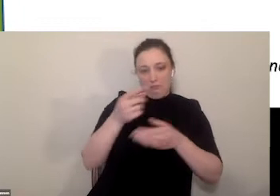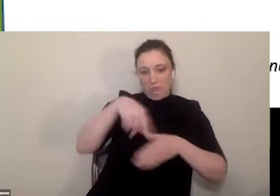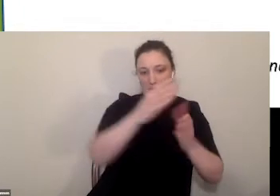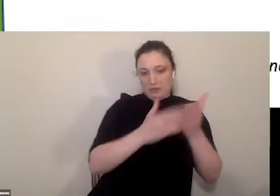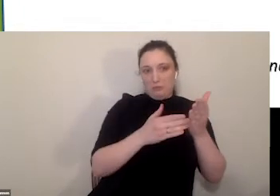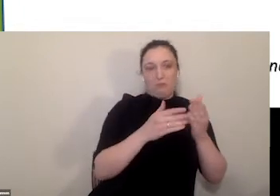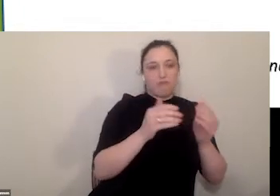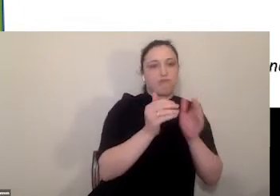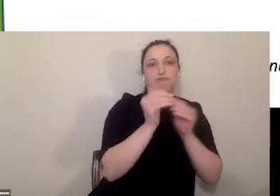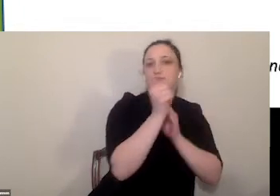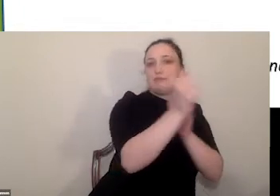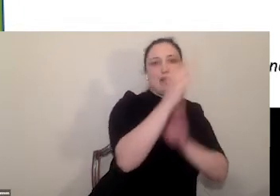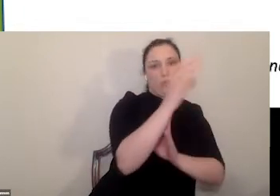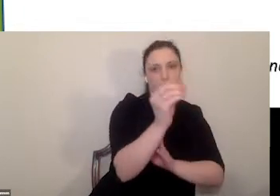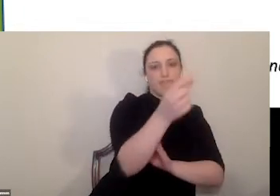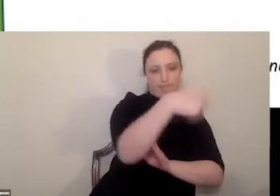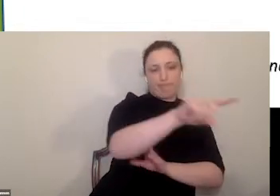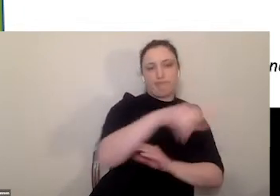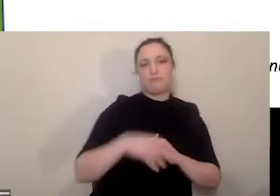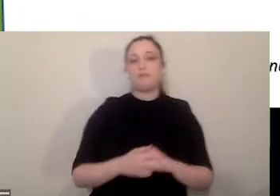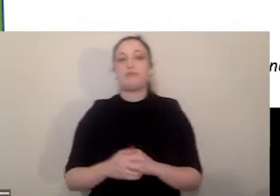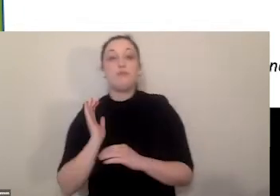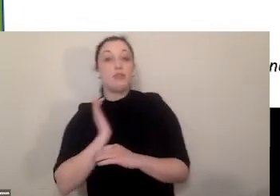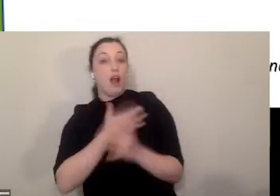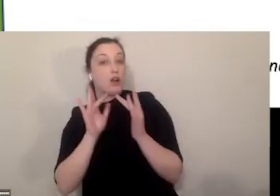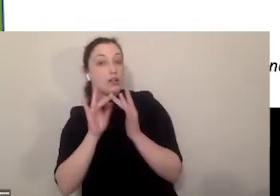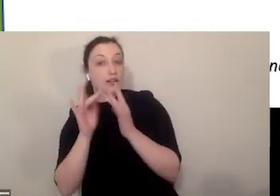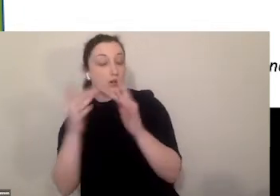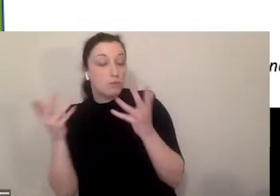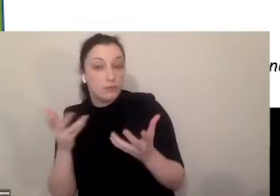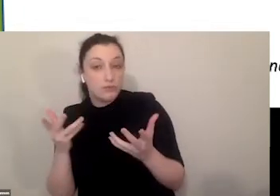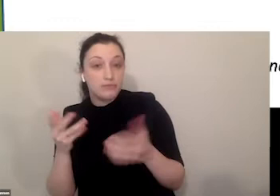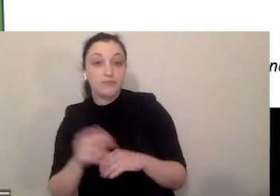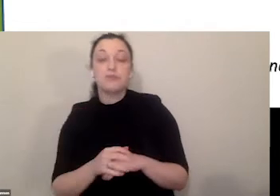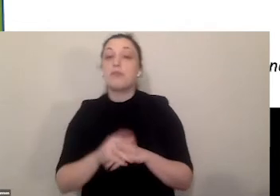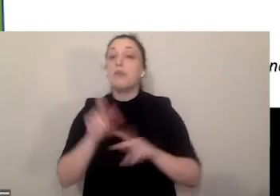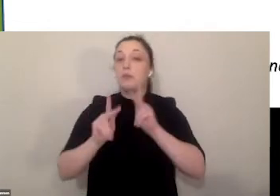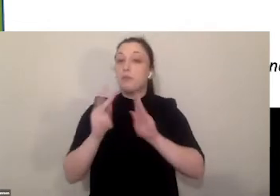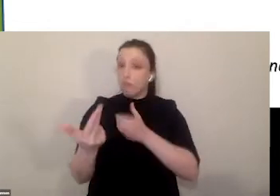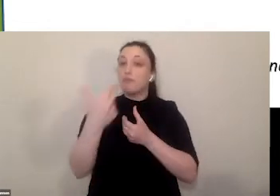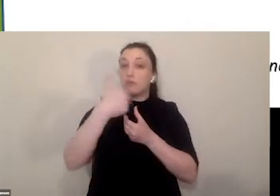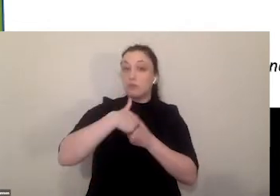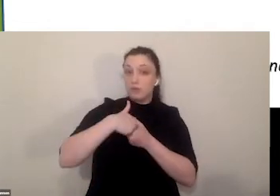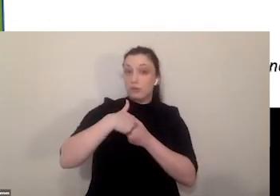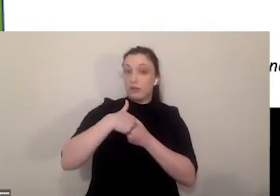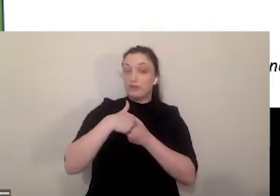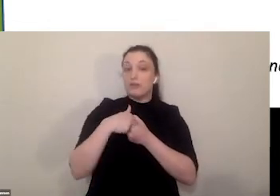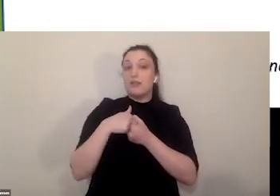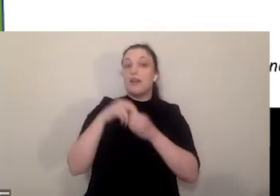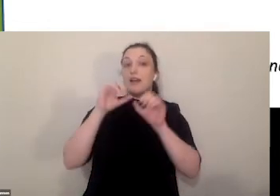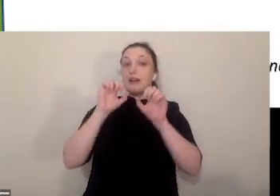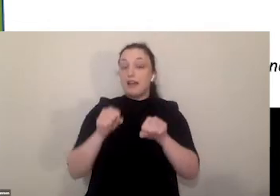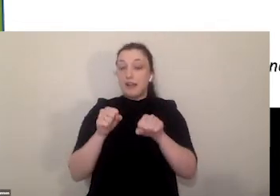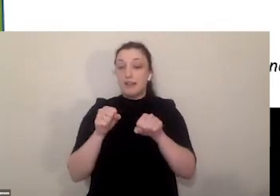Our network, and so anyone who joins our organization to avail themselves of our resources, we refer to